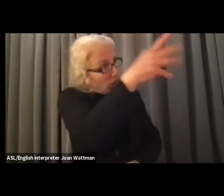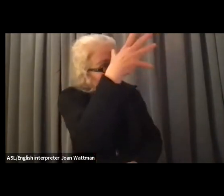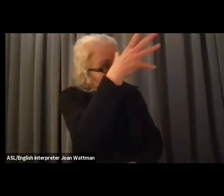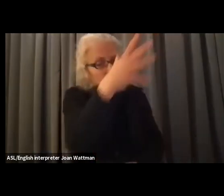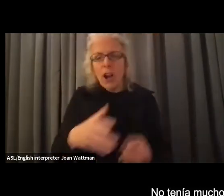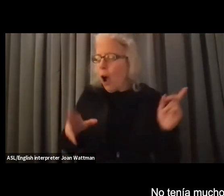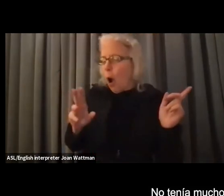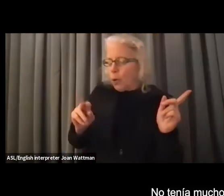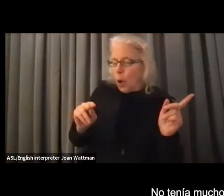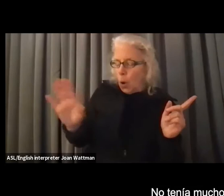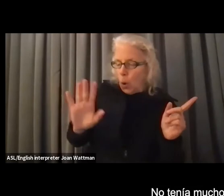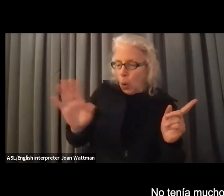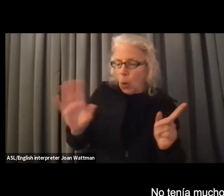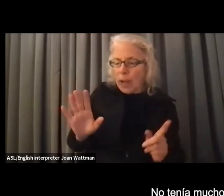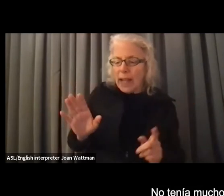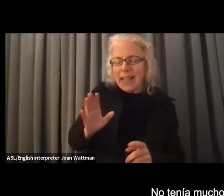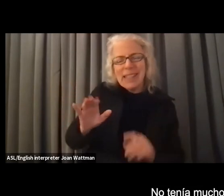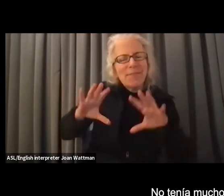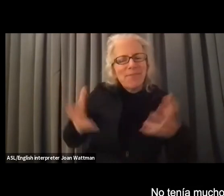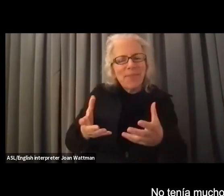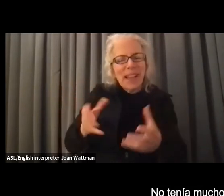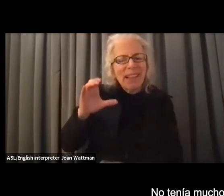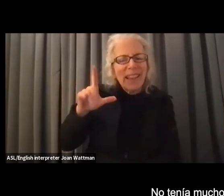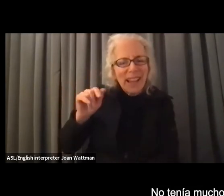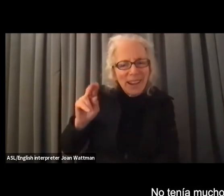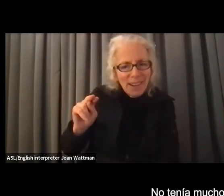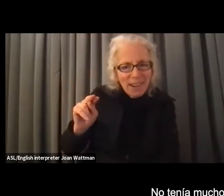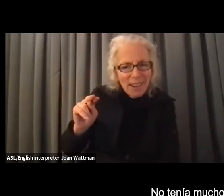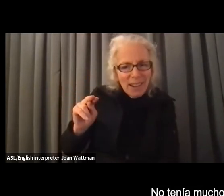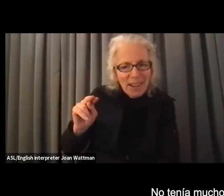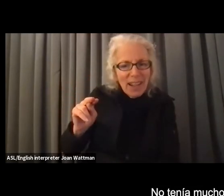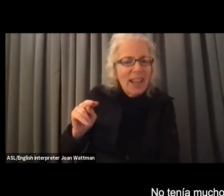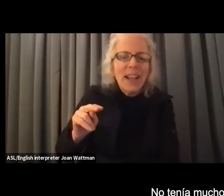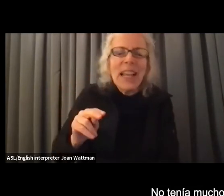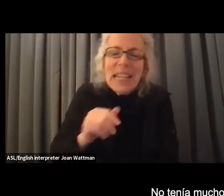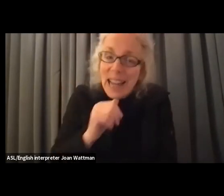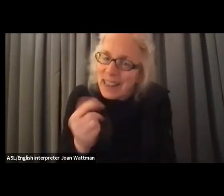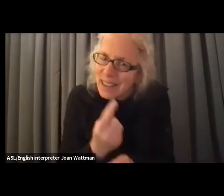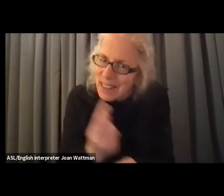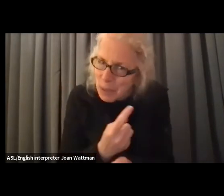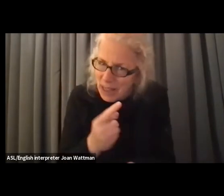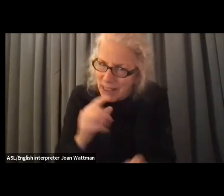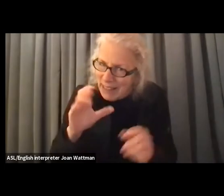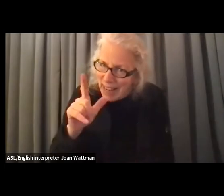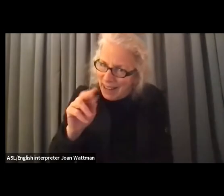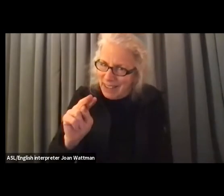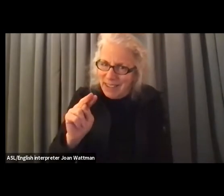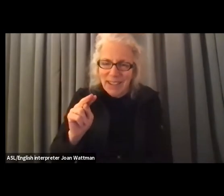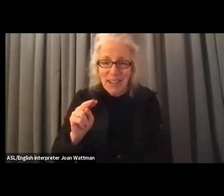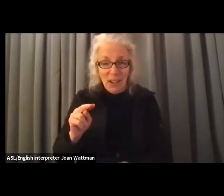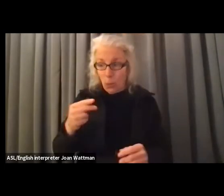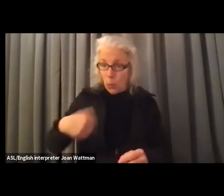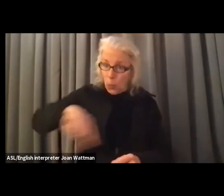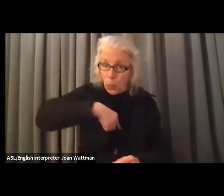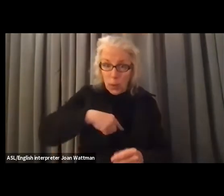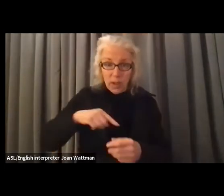clan. There was little point in explaining that this was no usual clan, has no blood linkages, knows